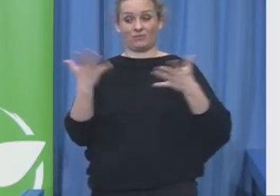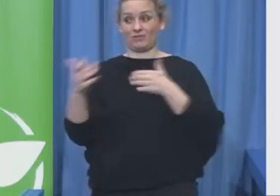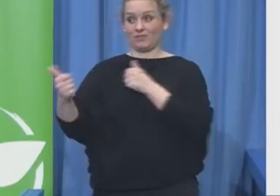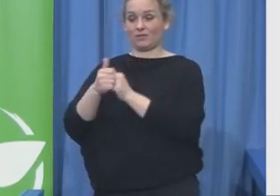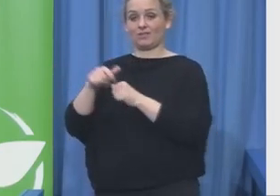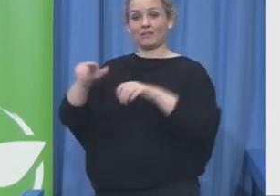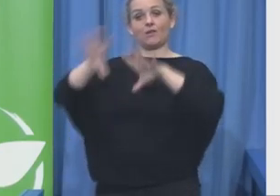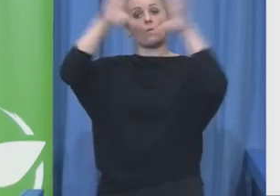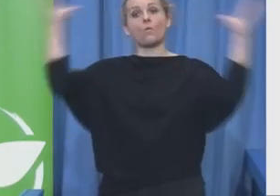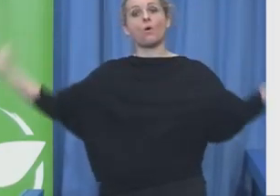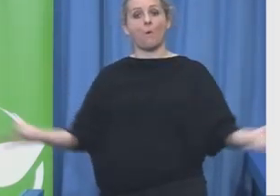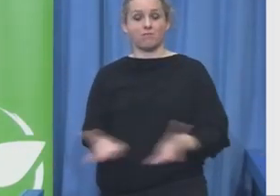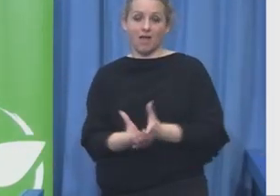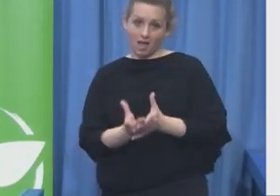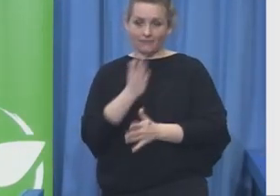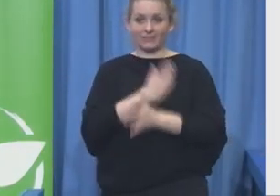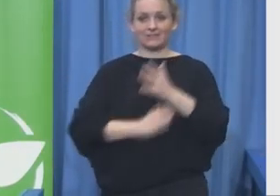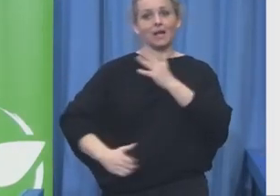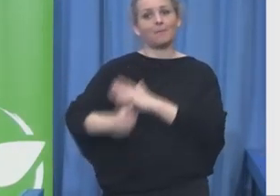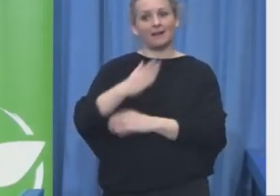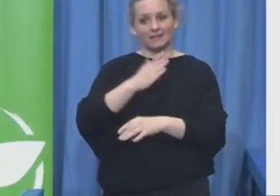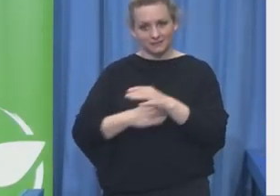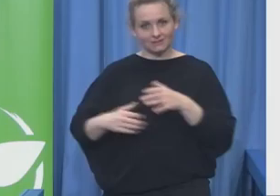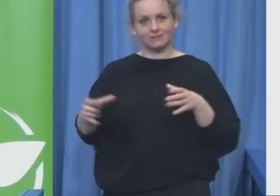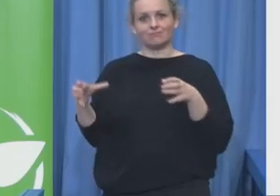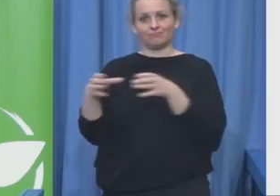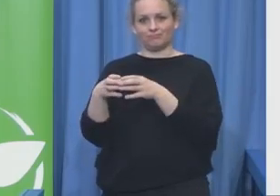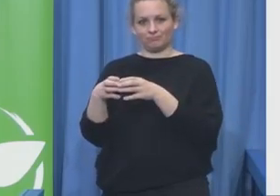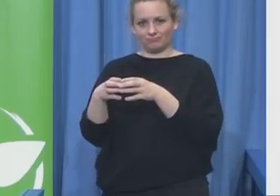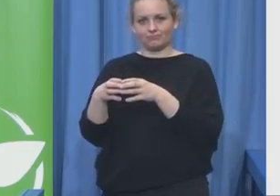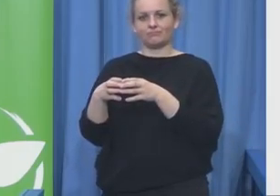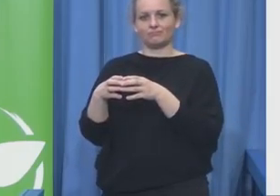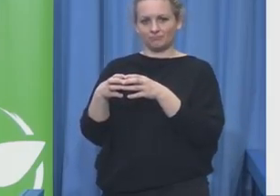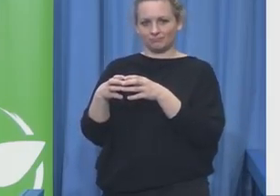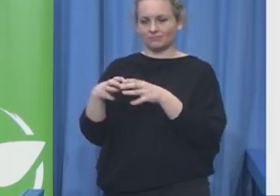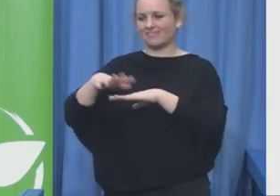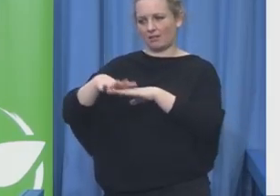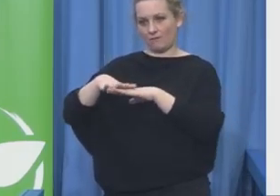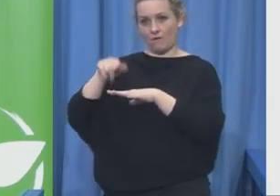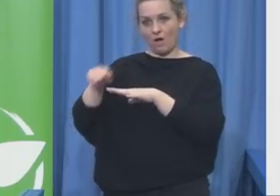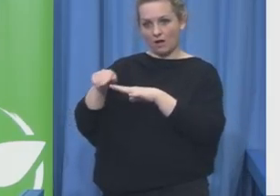global level, we have some links with global employers,